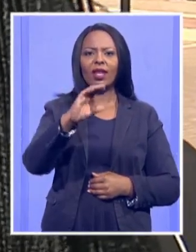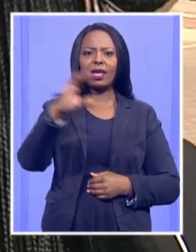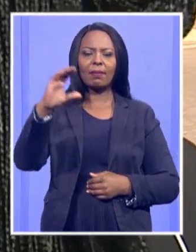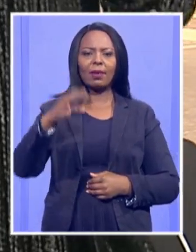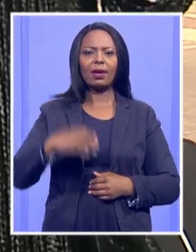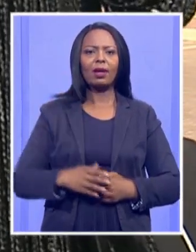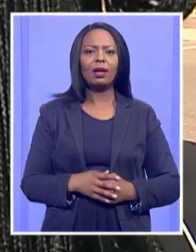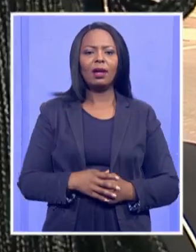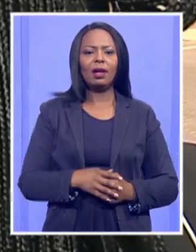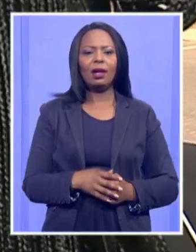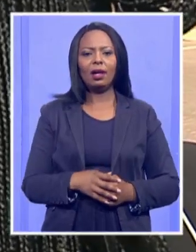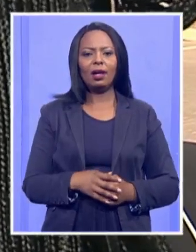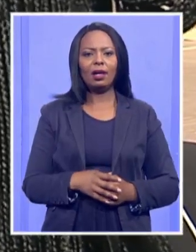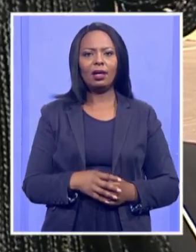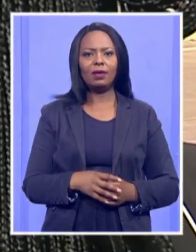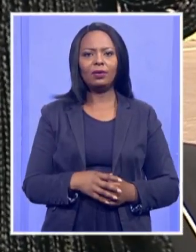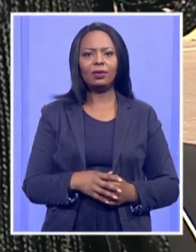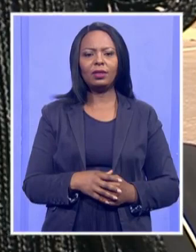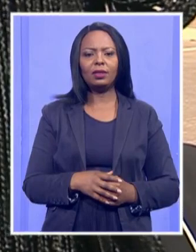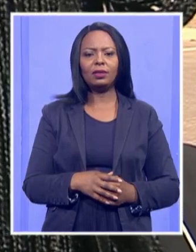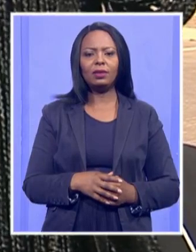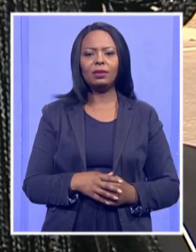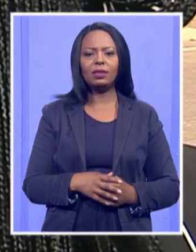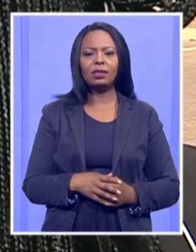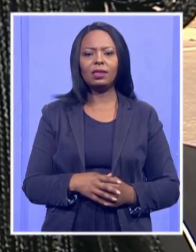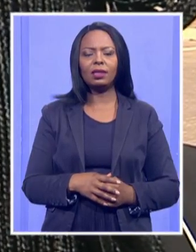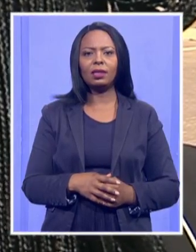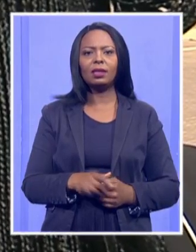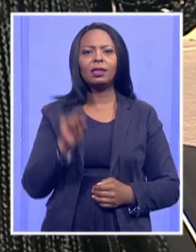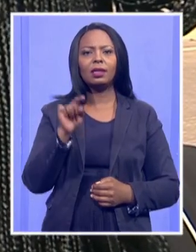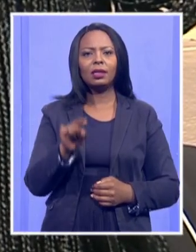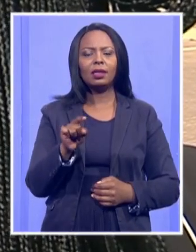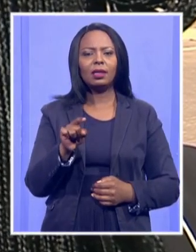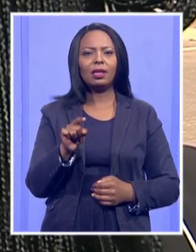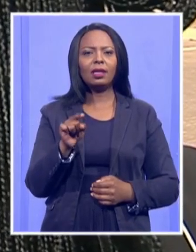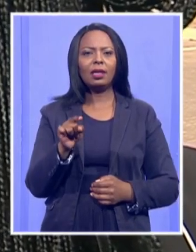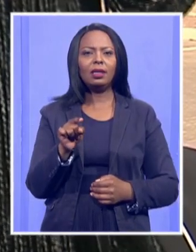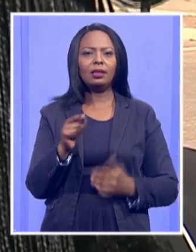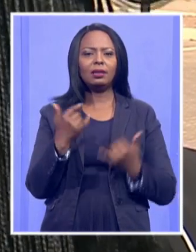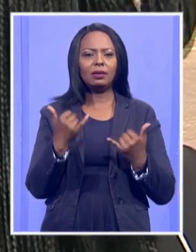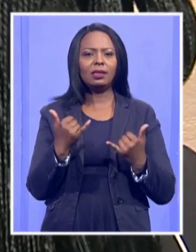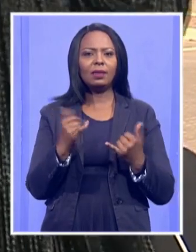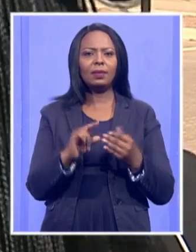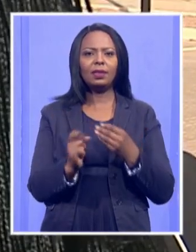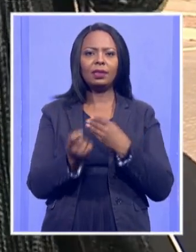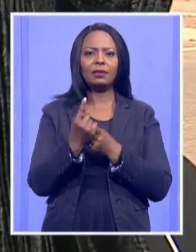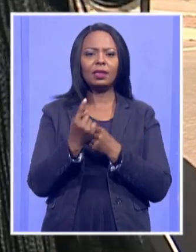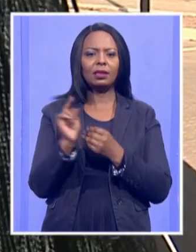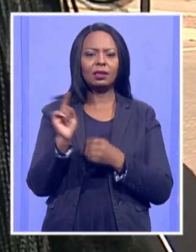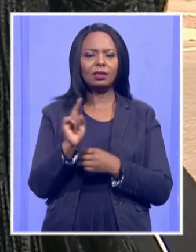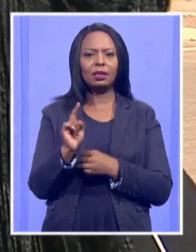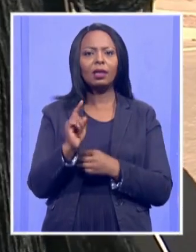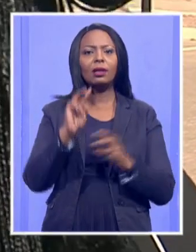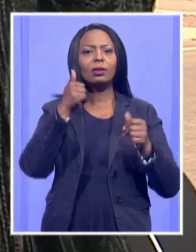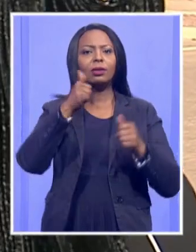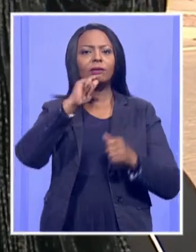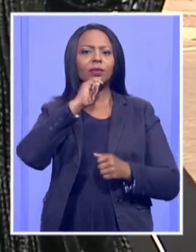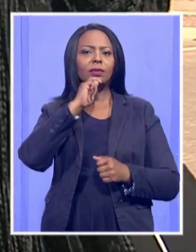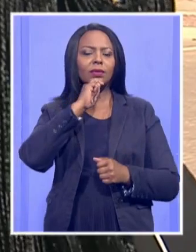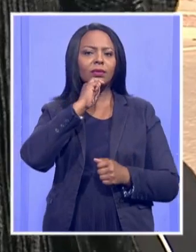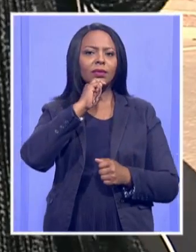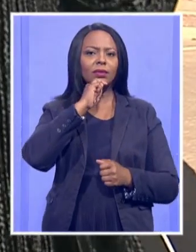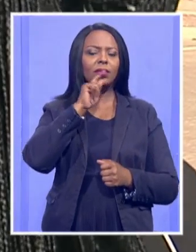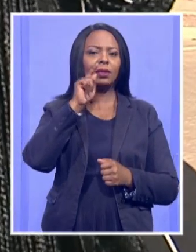thank you very much, Canny, for this opportunity, and morning to the viewers of